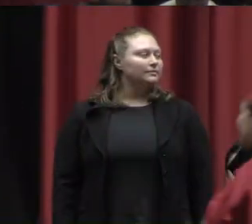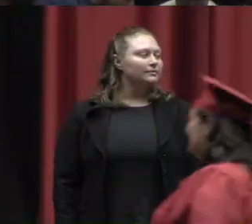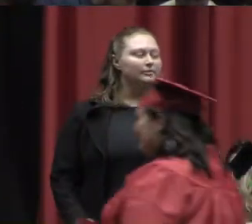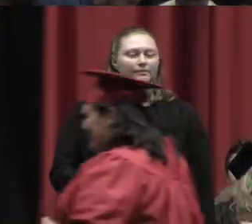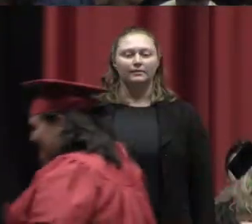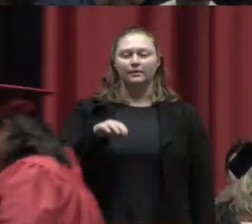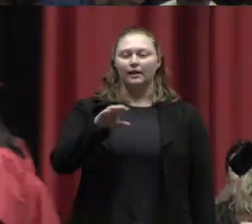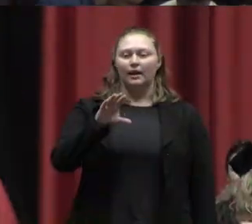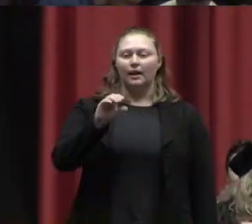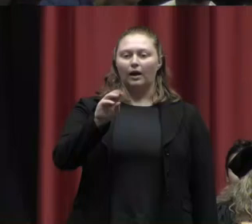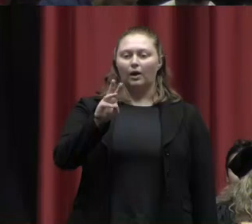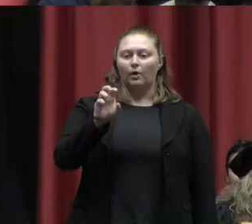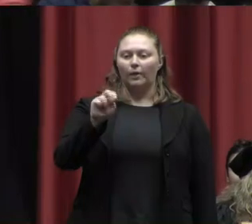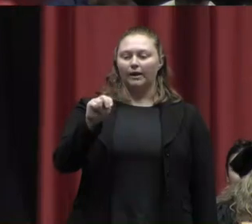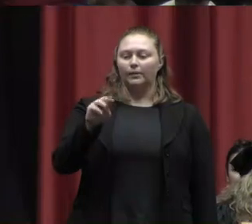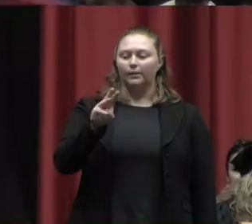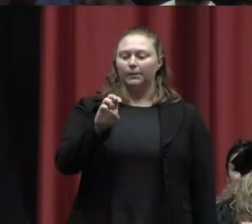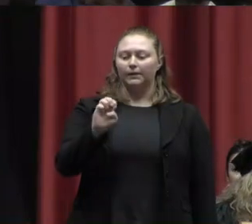Kellen Nee.